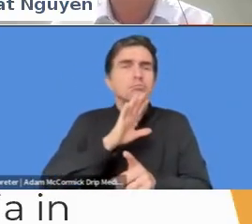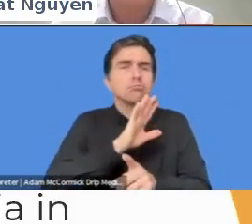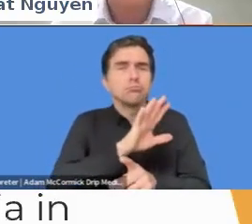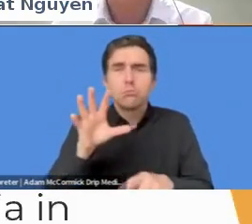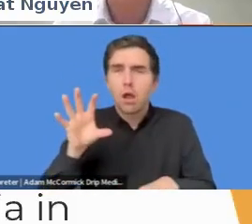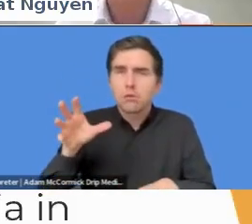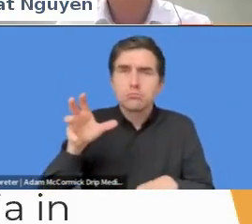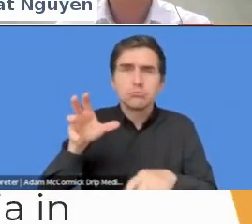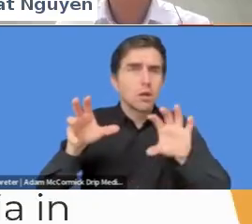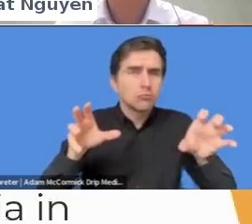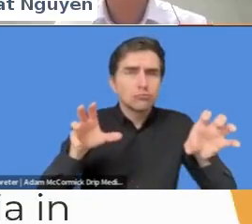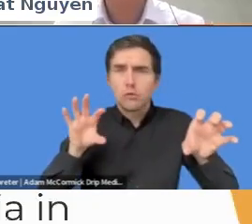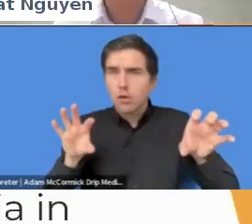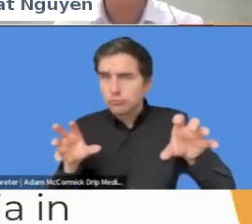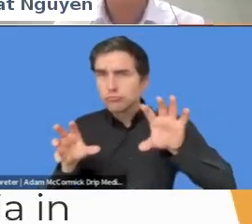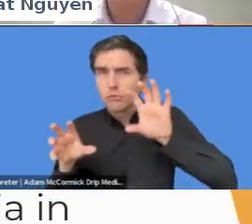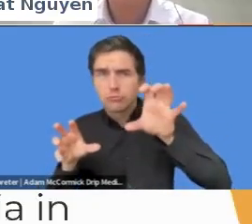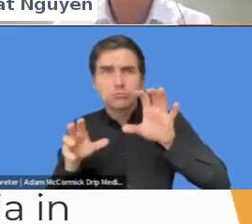important webinar.